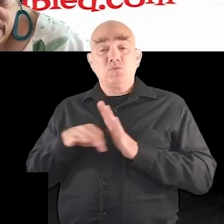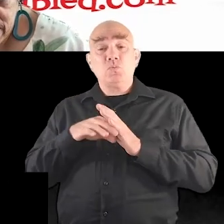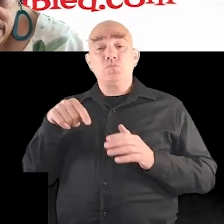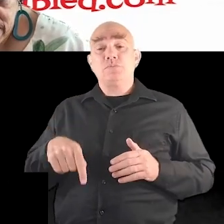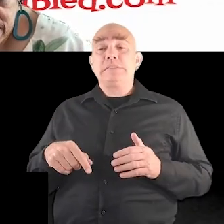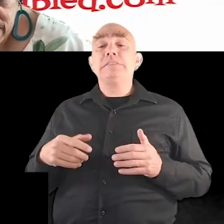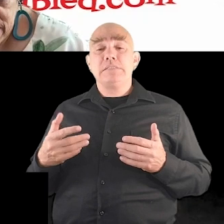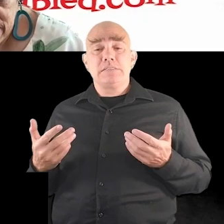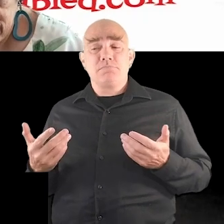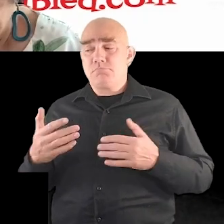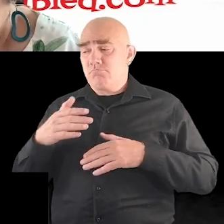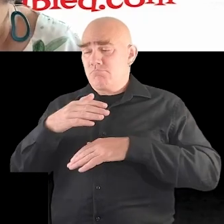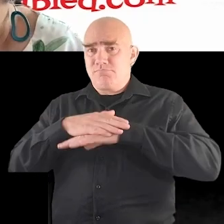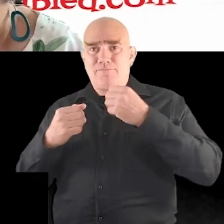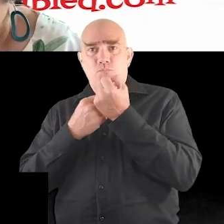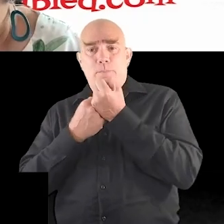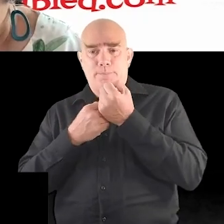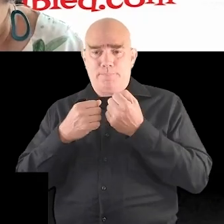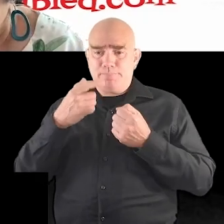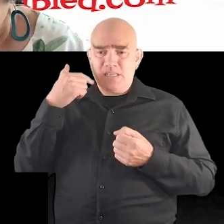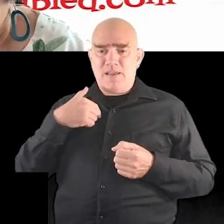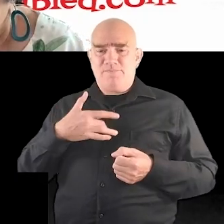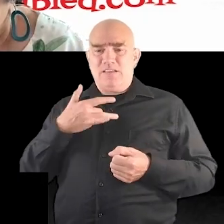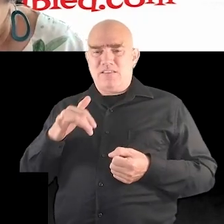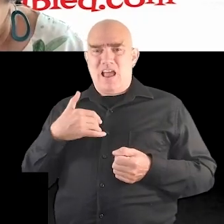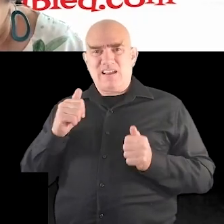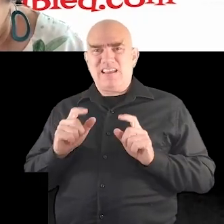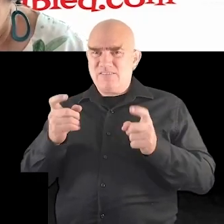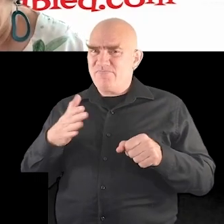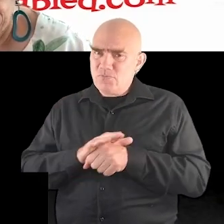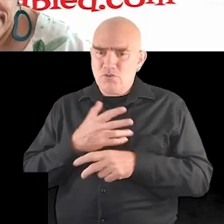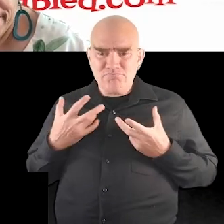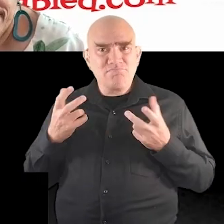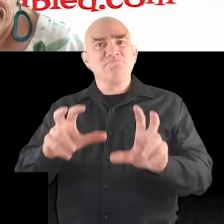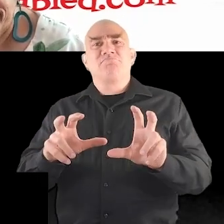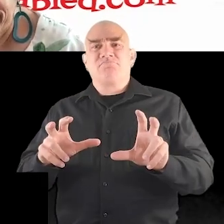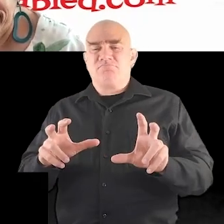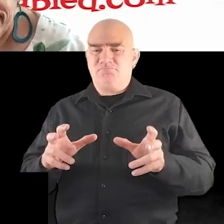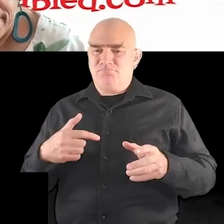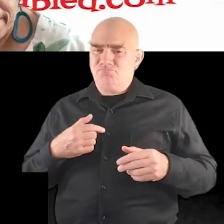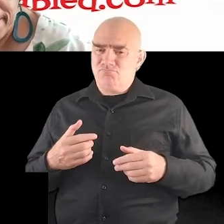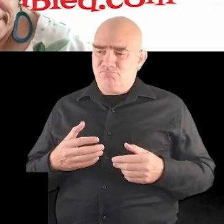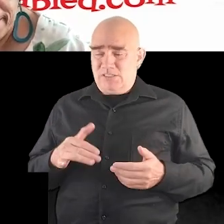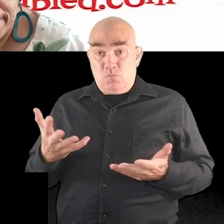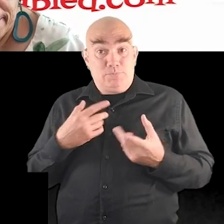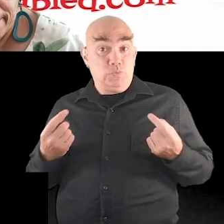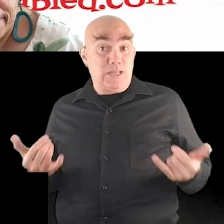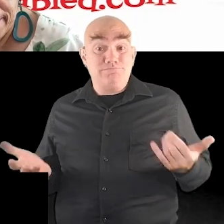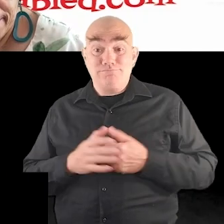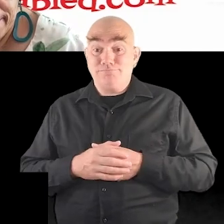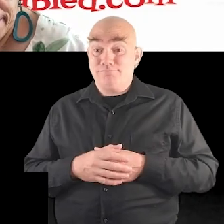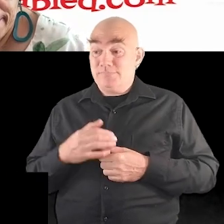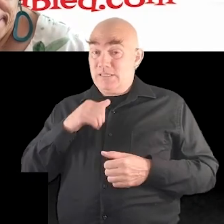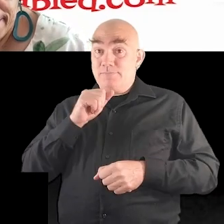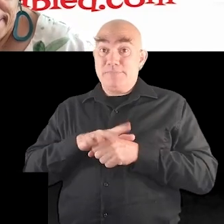And so I chosen this platform because I felt that I can give it my all, and that is what